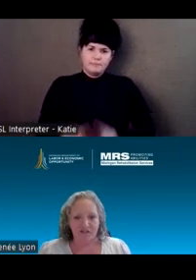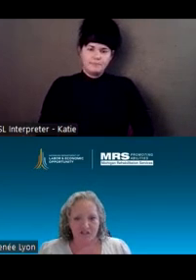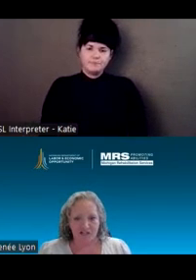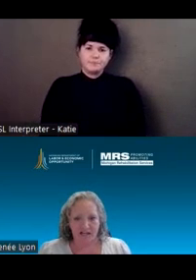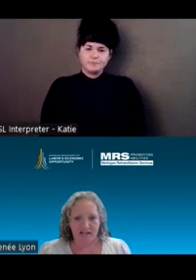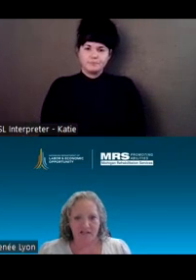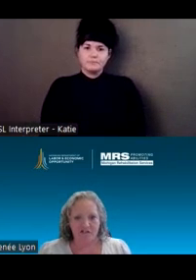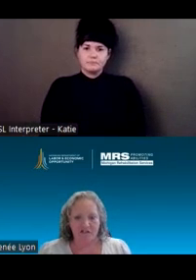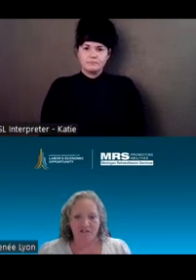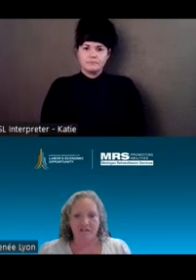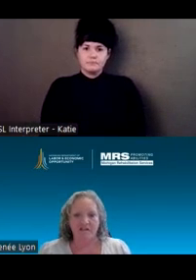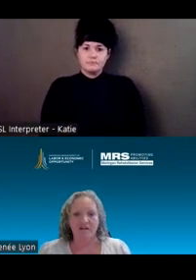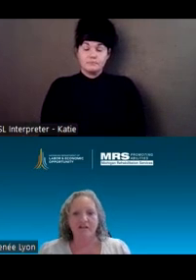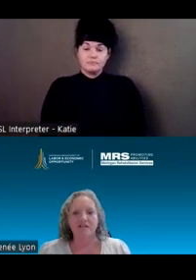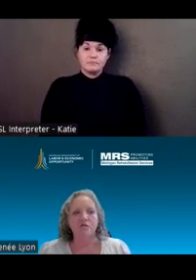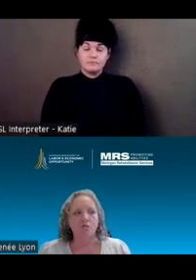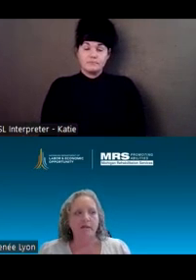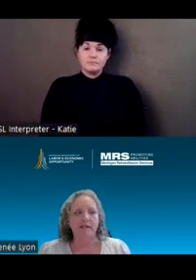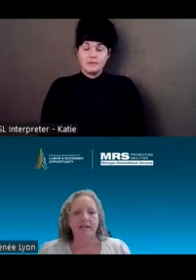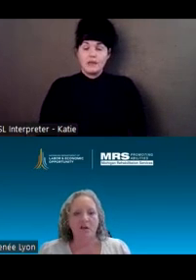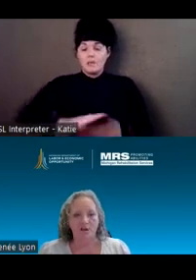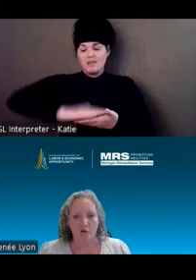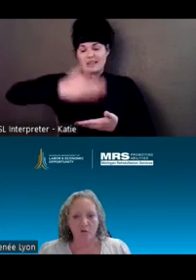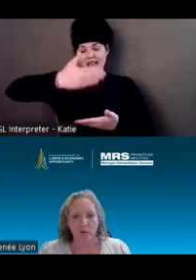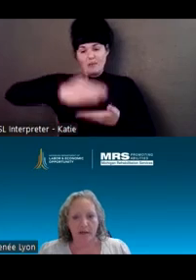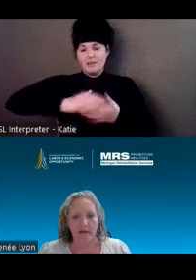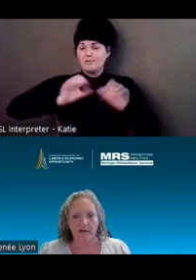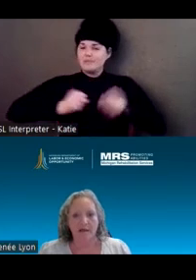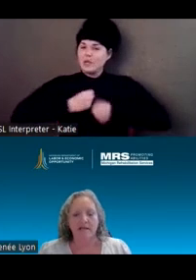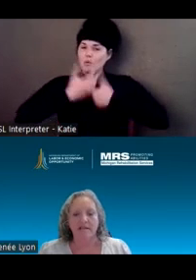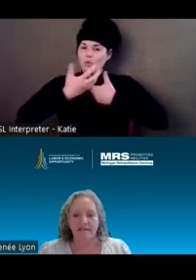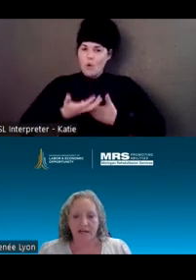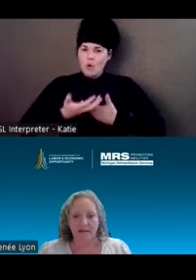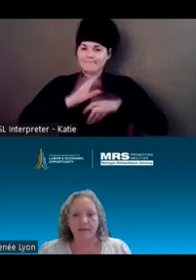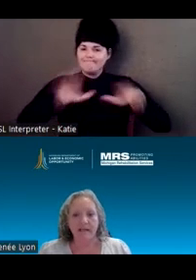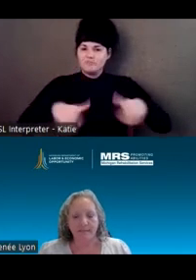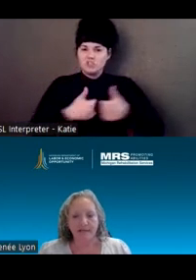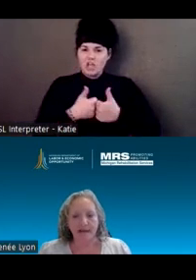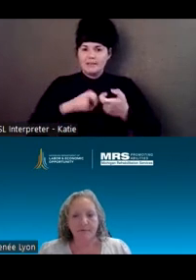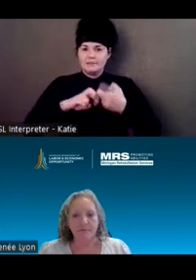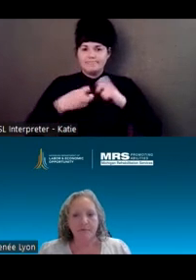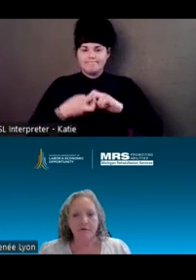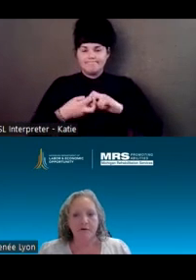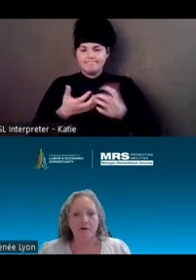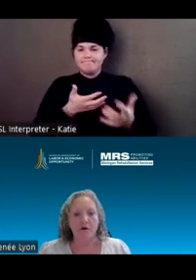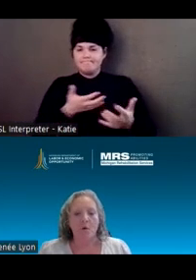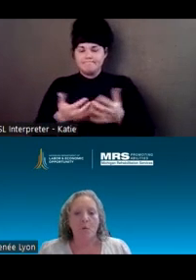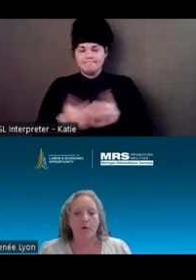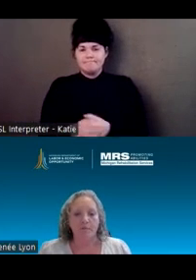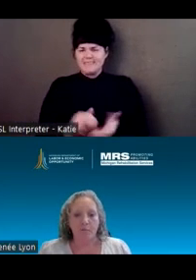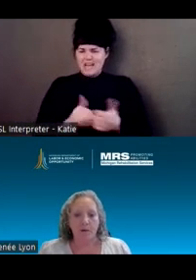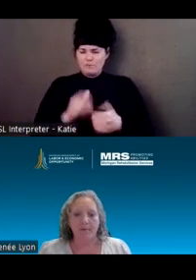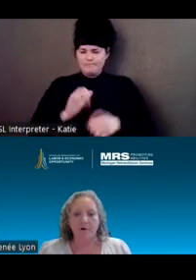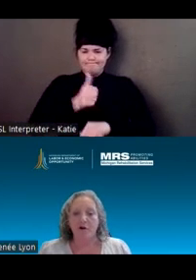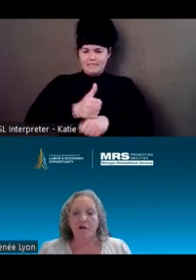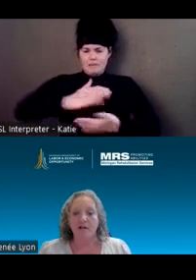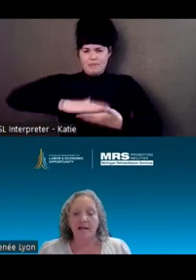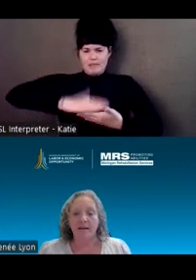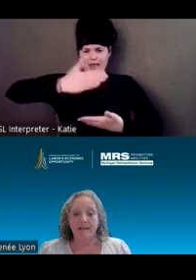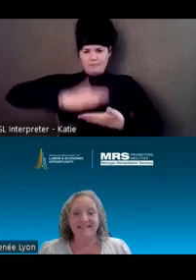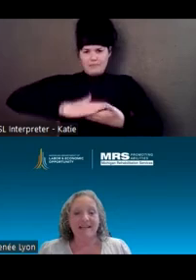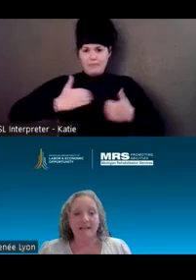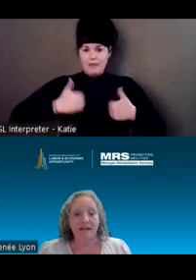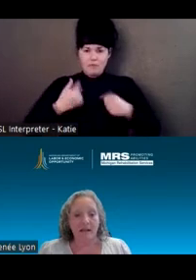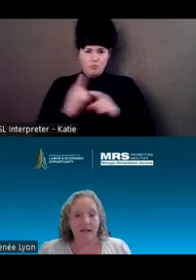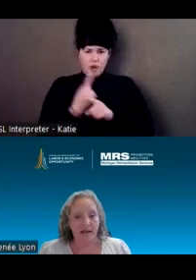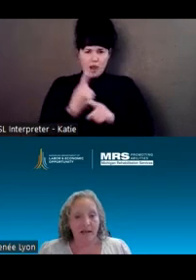have challenges. There is really no way to set up a laptop computer with proper